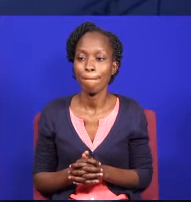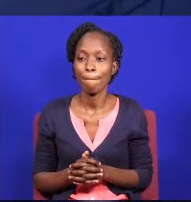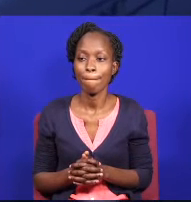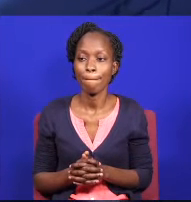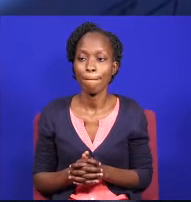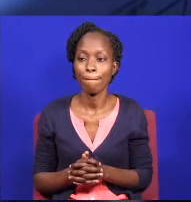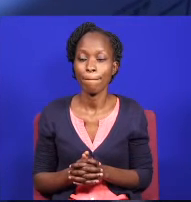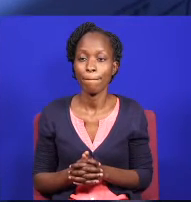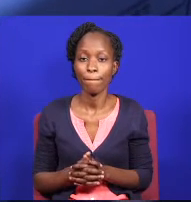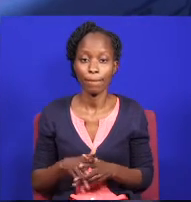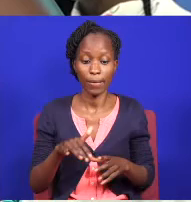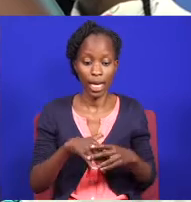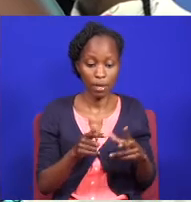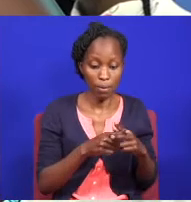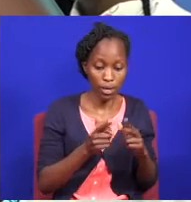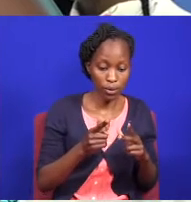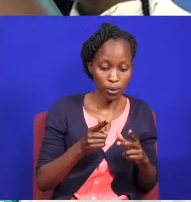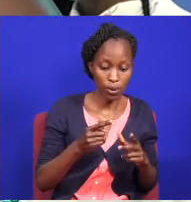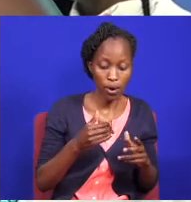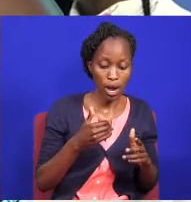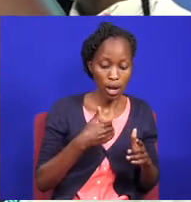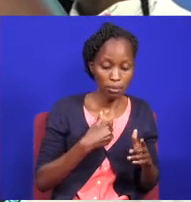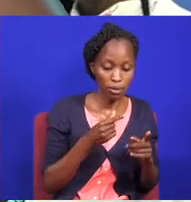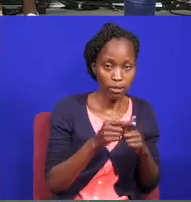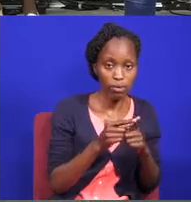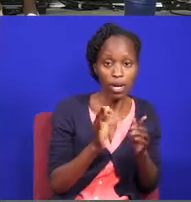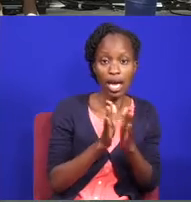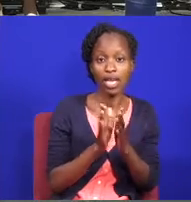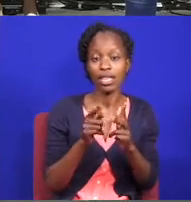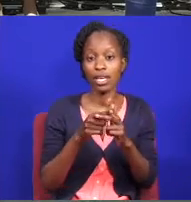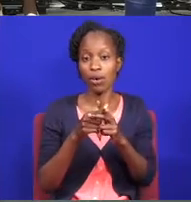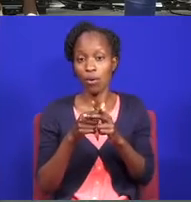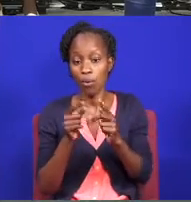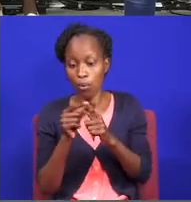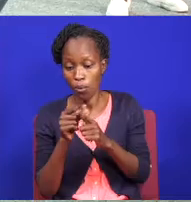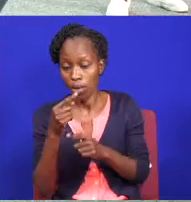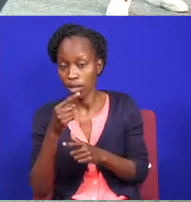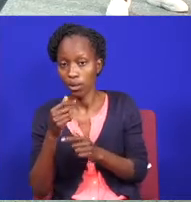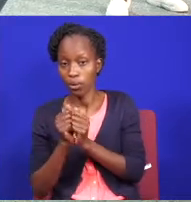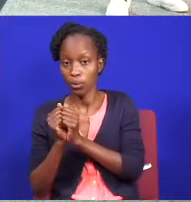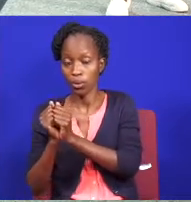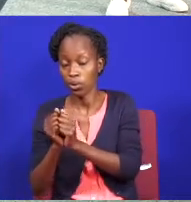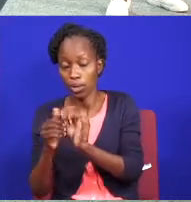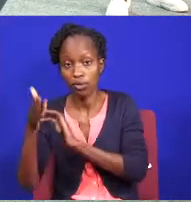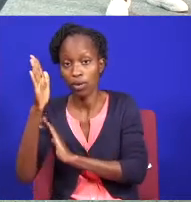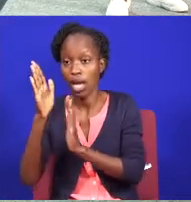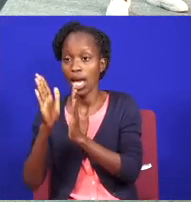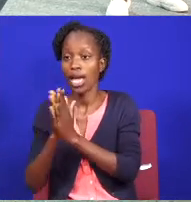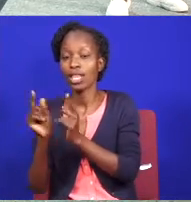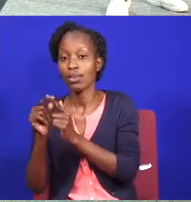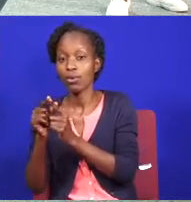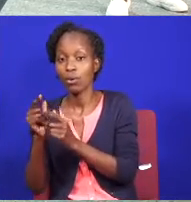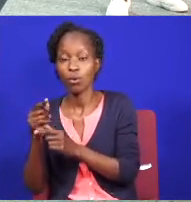In the beginning was the Word, and the Word was with God, and the Word was